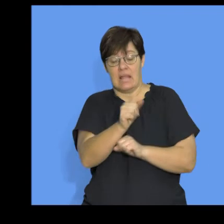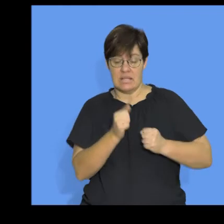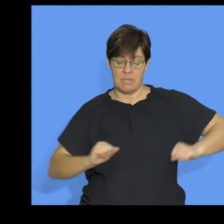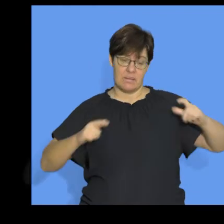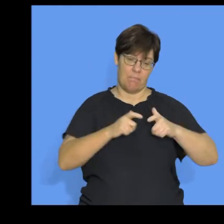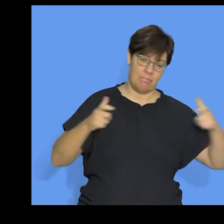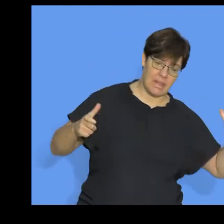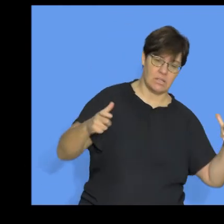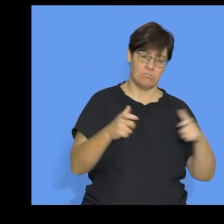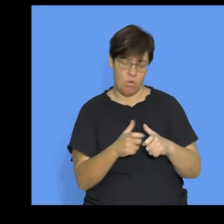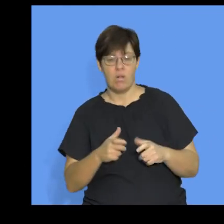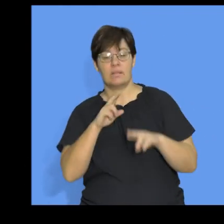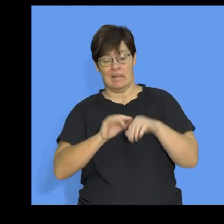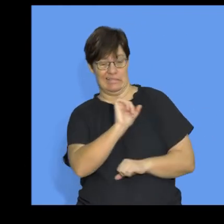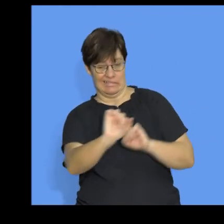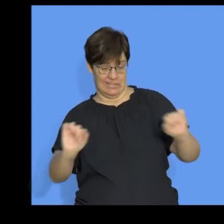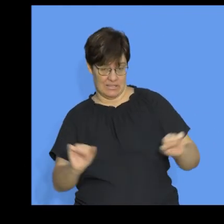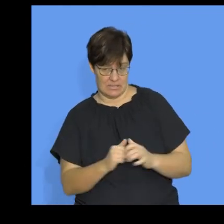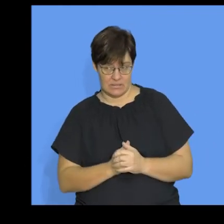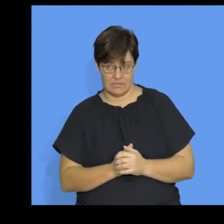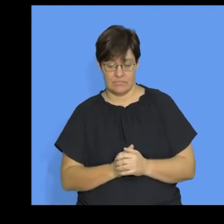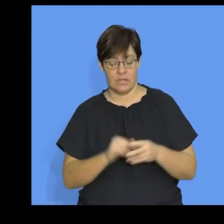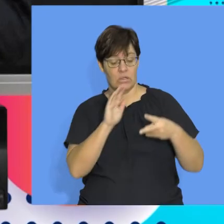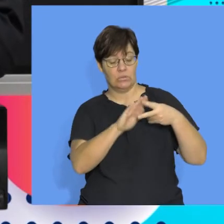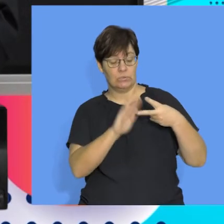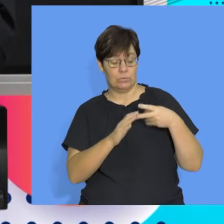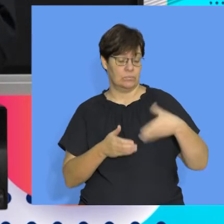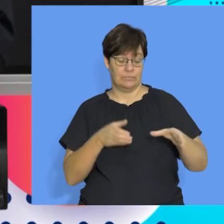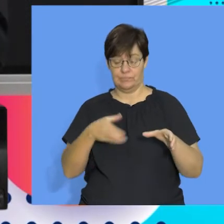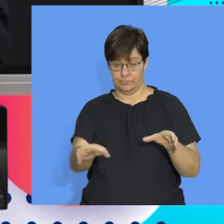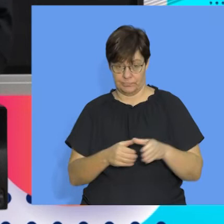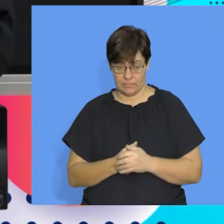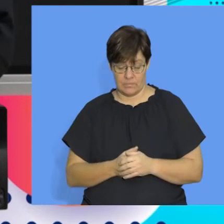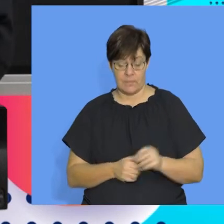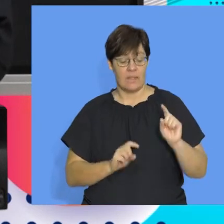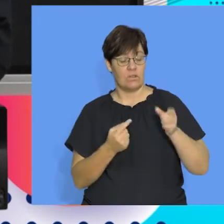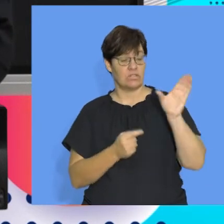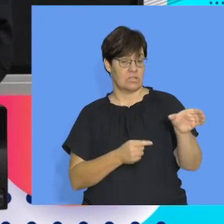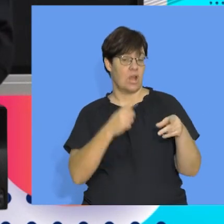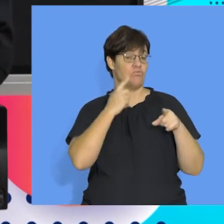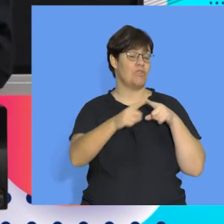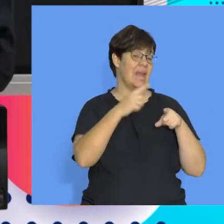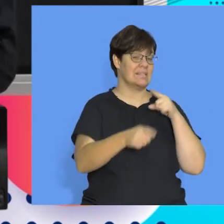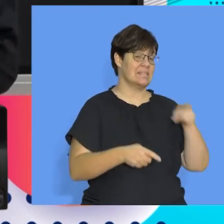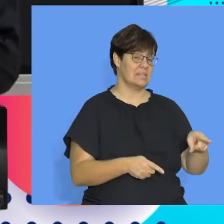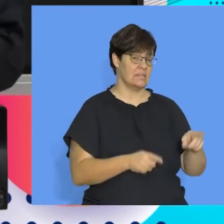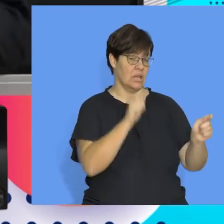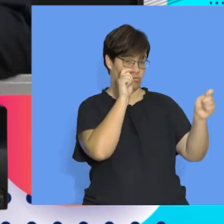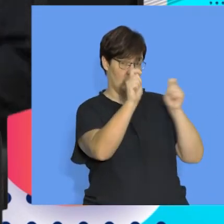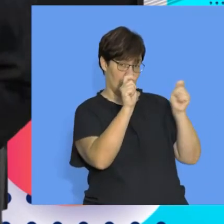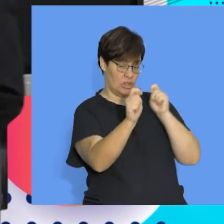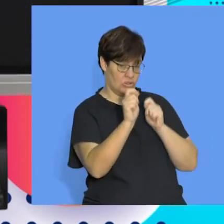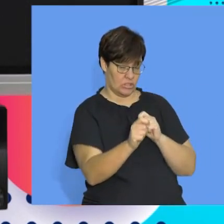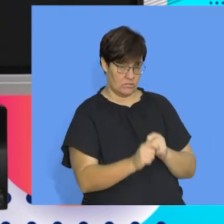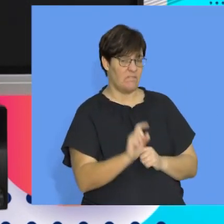Right. Now, two parts to this question. Firstly, your rent figure needs to be adjusted. Let's